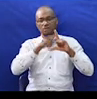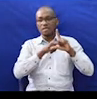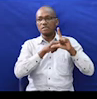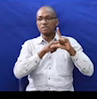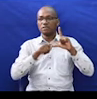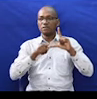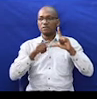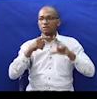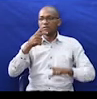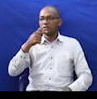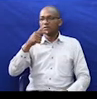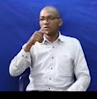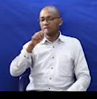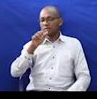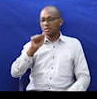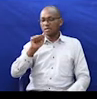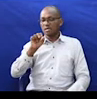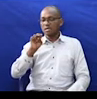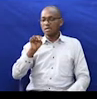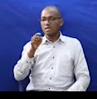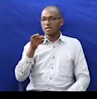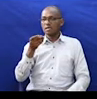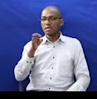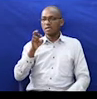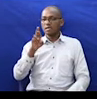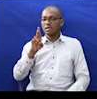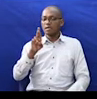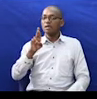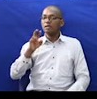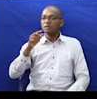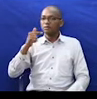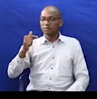It is called the